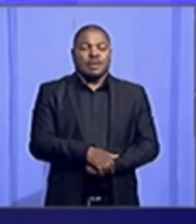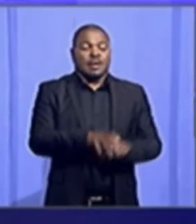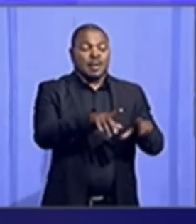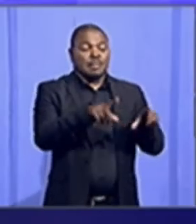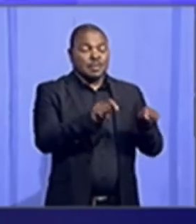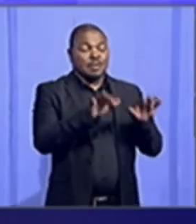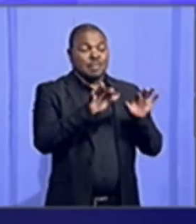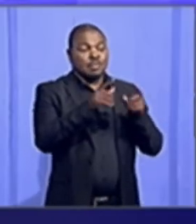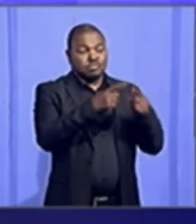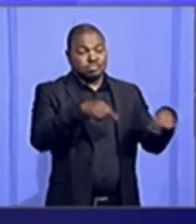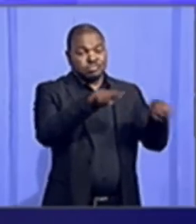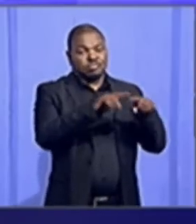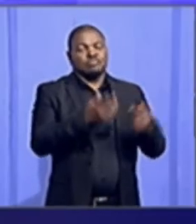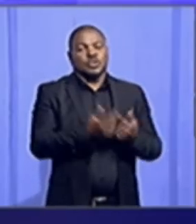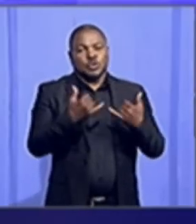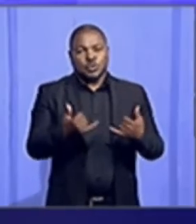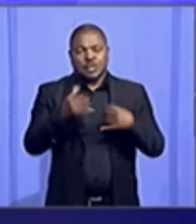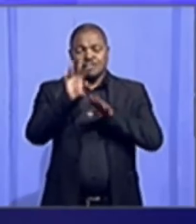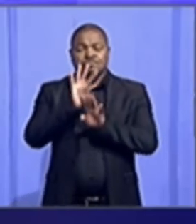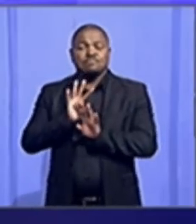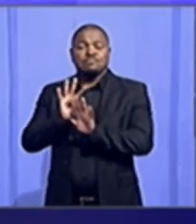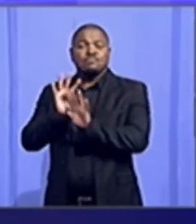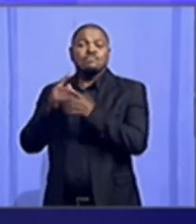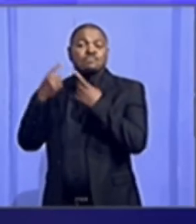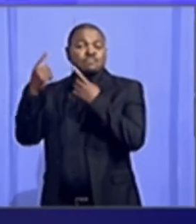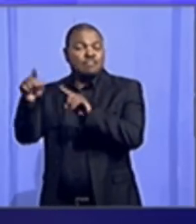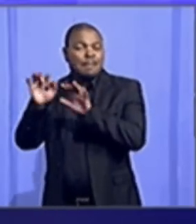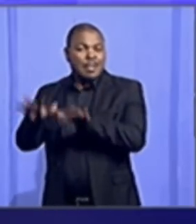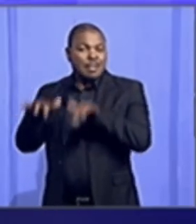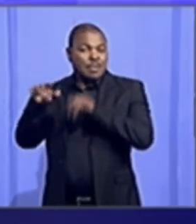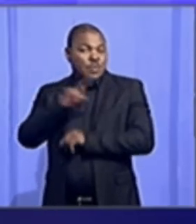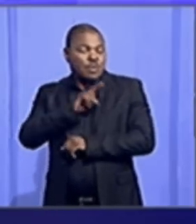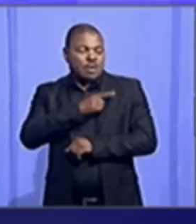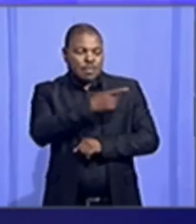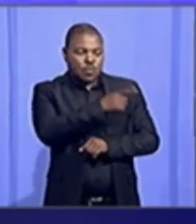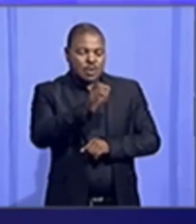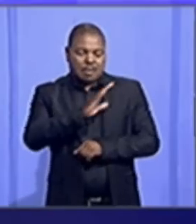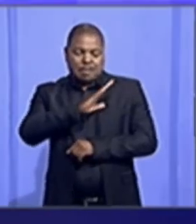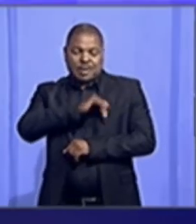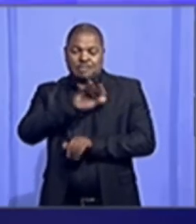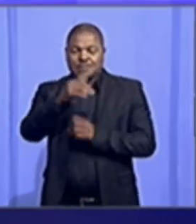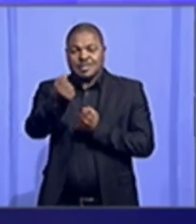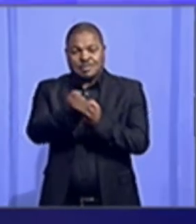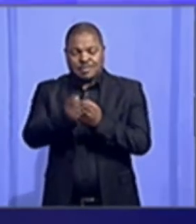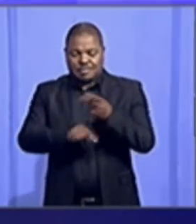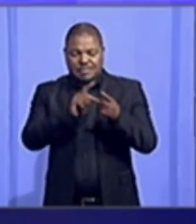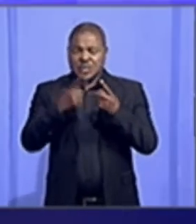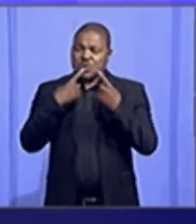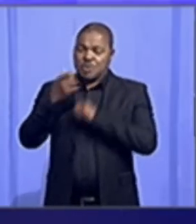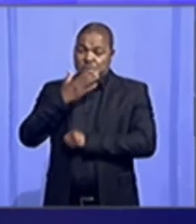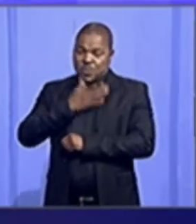Baahi ba Cape Town ba bile le mohanto o lebang parlamenteng wa o tshehetsa baahi ba Palestina le ho ipiletsa hore ho